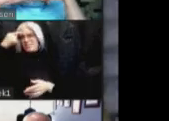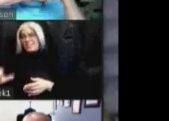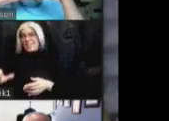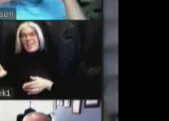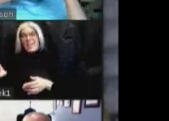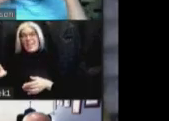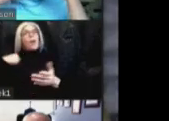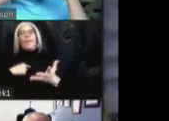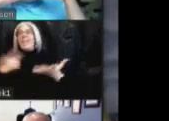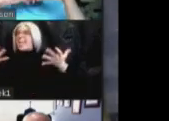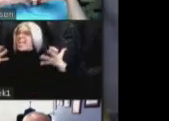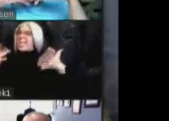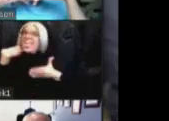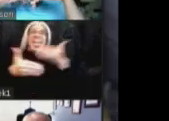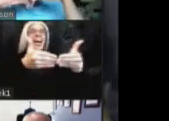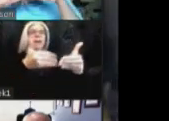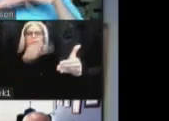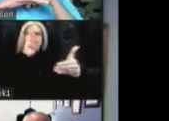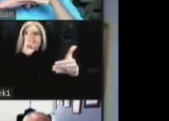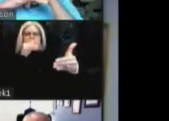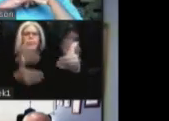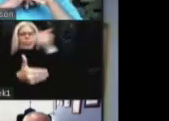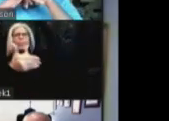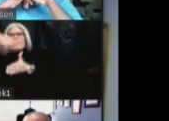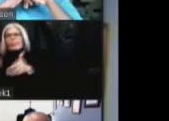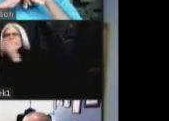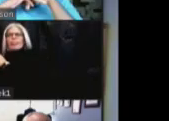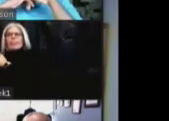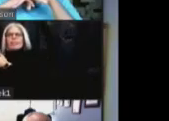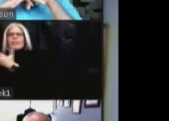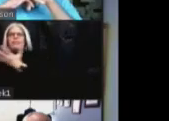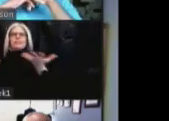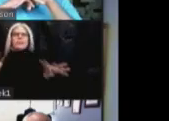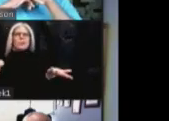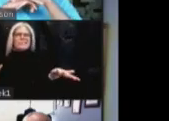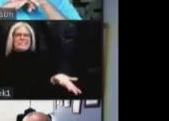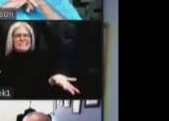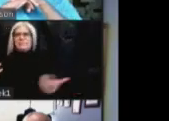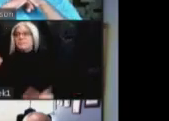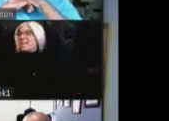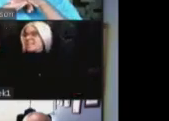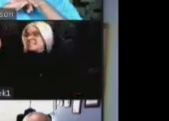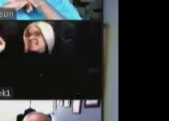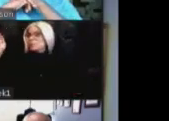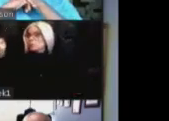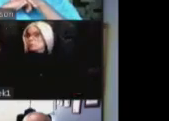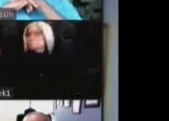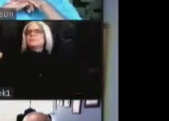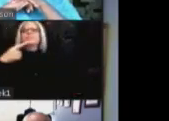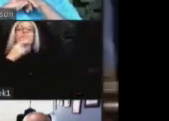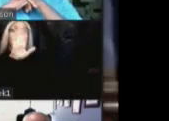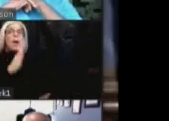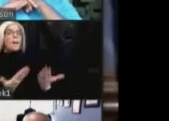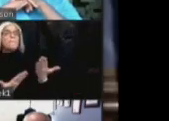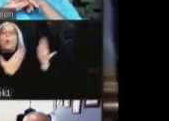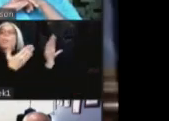Commissioner Jesus Santos. Thank you, Mr. Mayor. And the motion previously was to add on retail